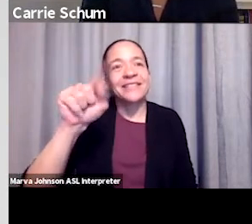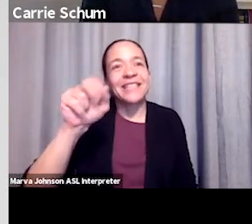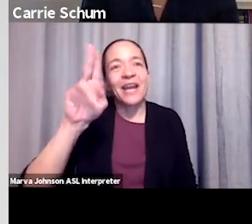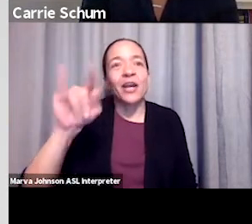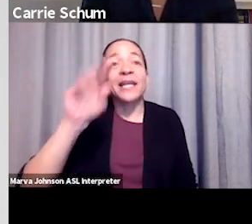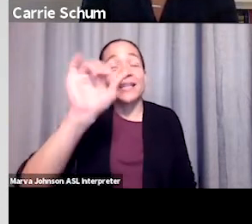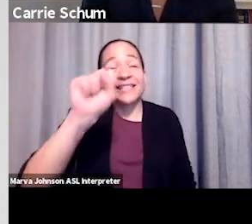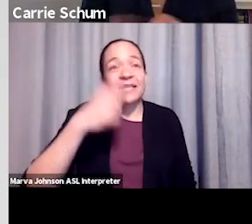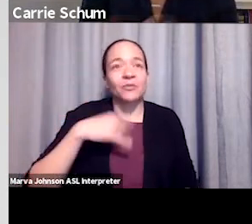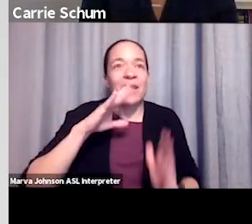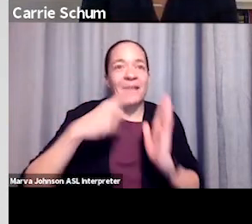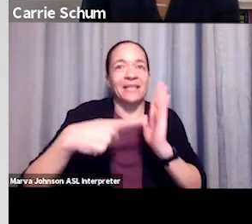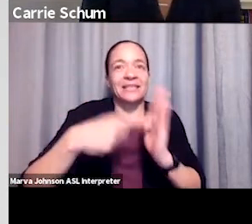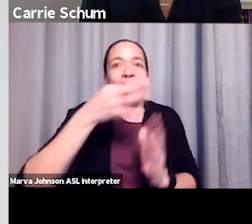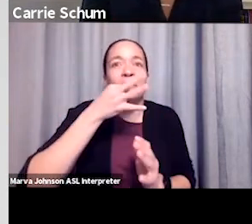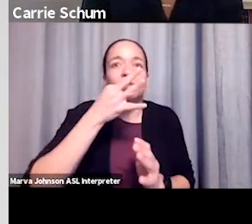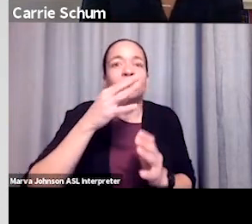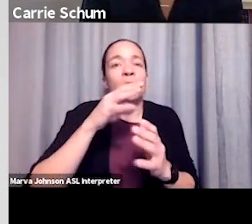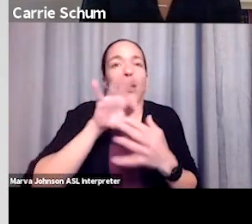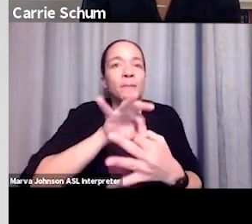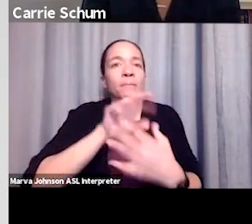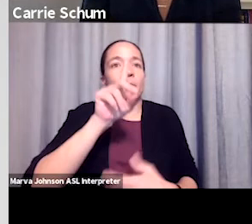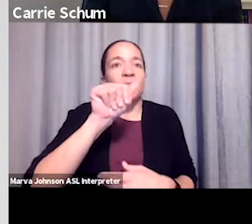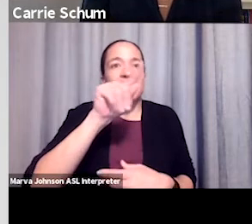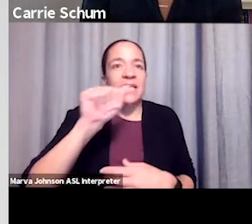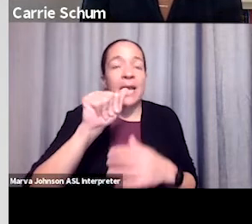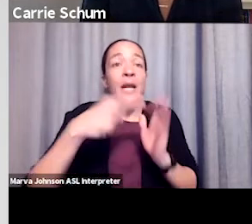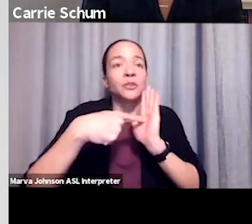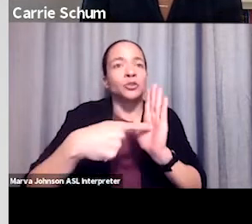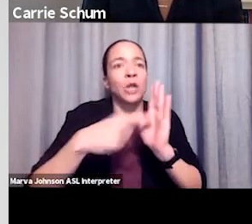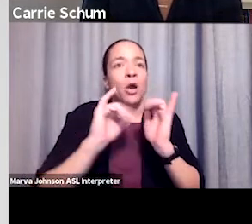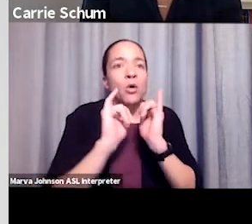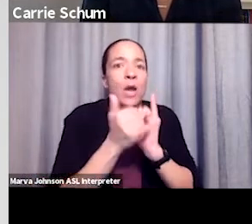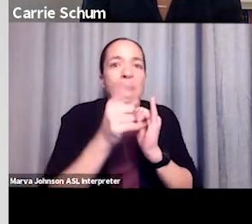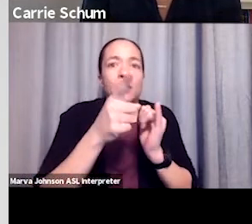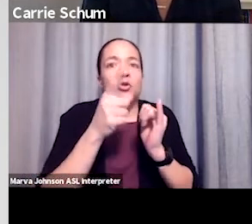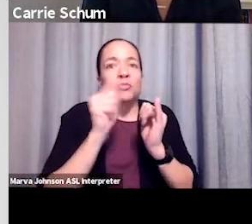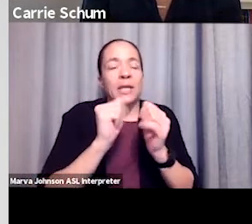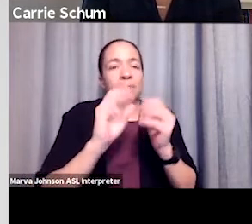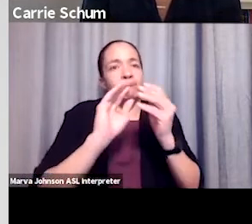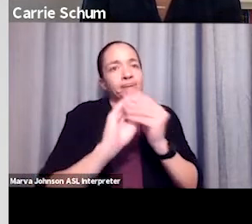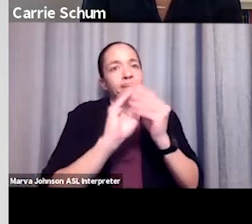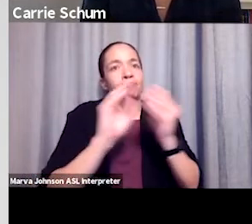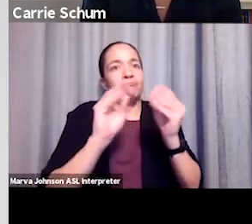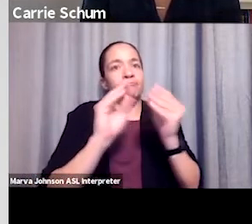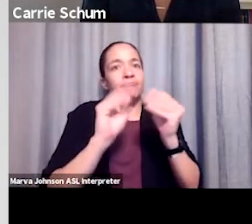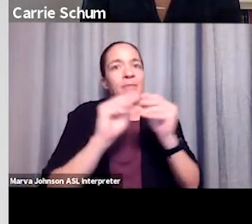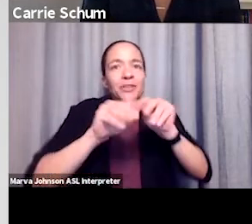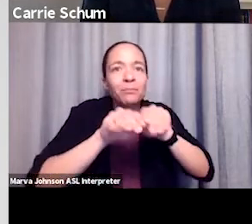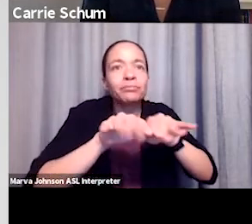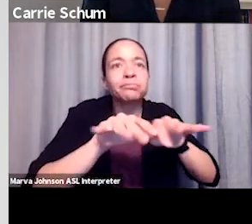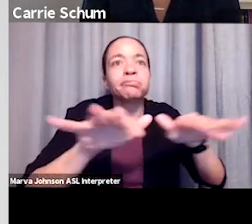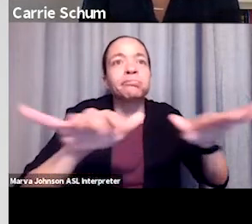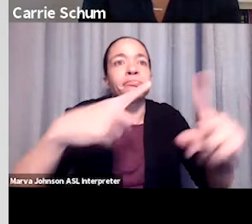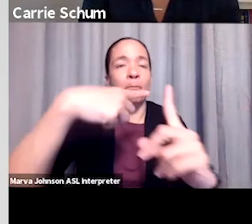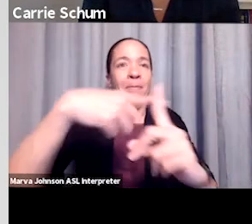data on that, and then show how you can talk about it in ways to reach a wide range of people. So look out for that later on in the presentation.